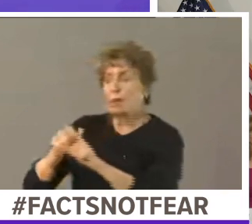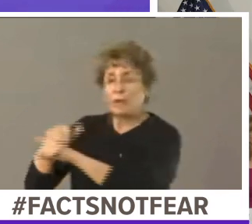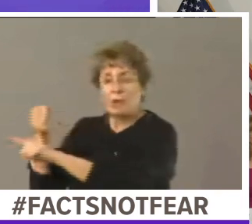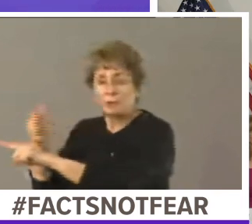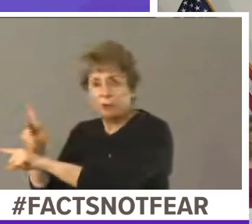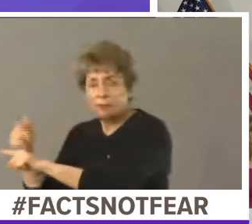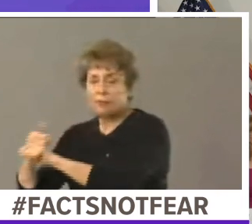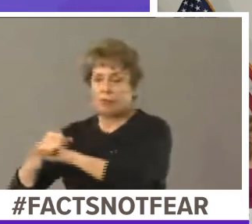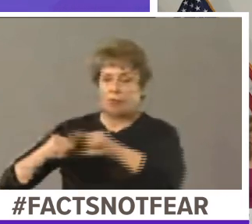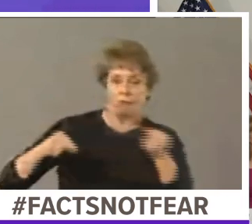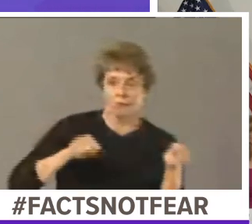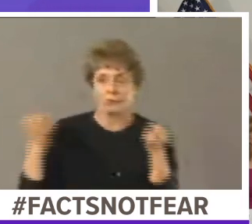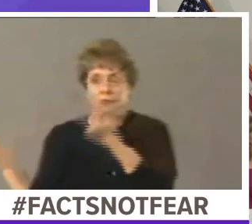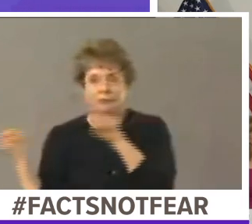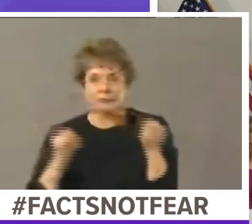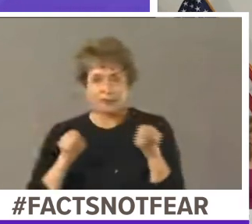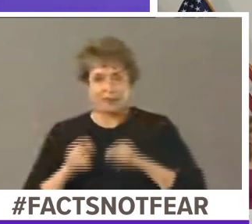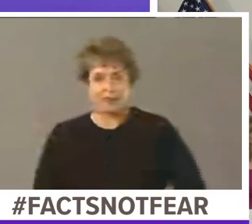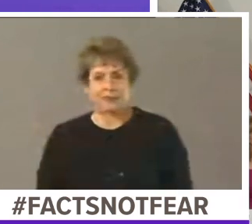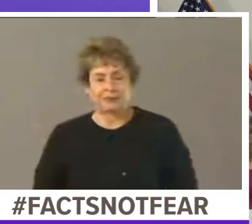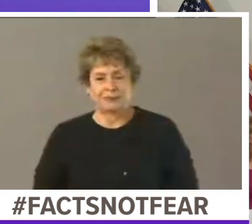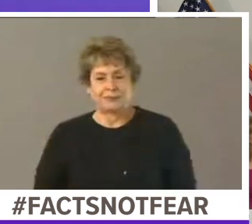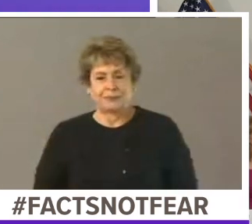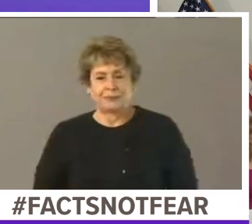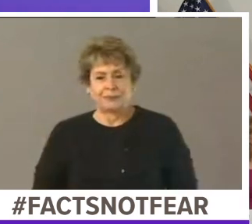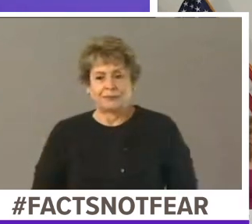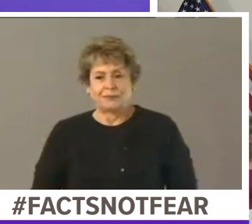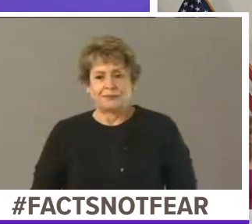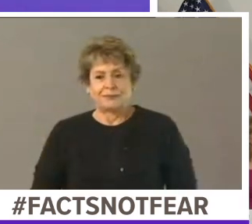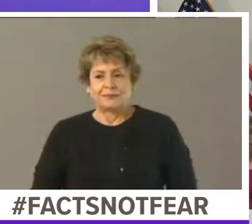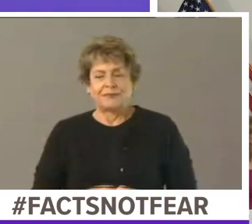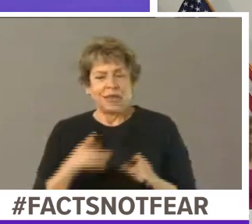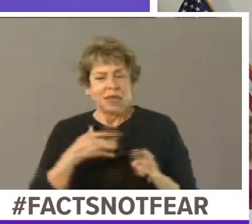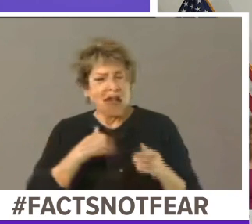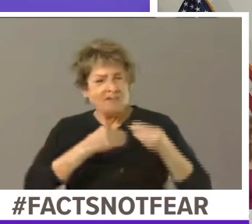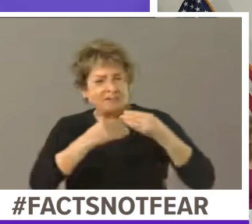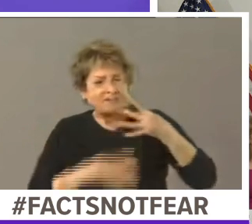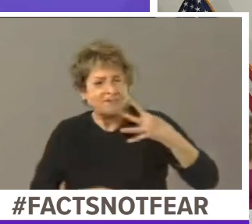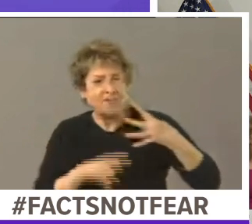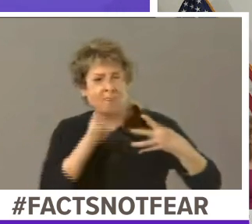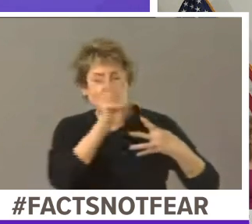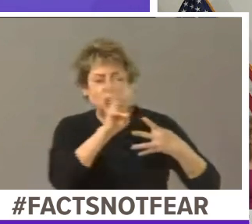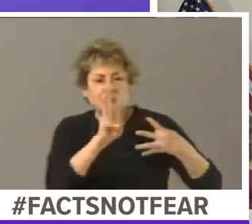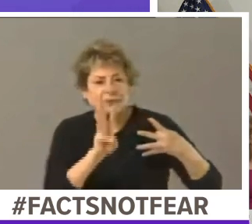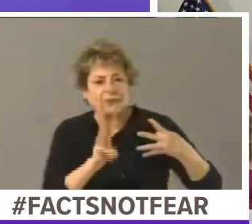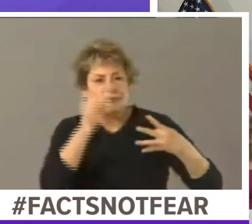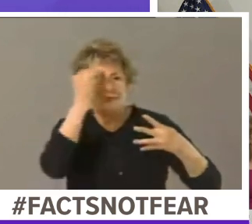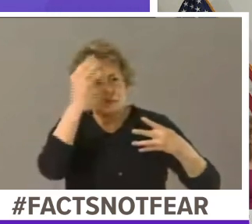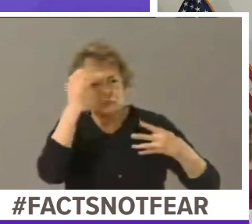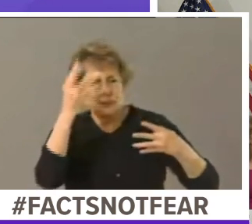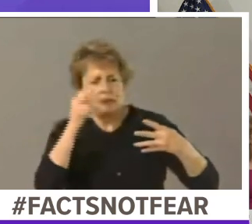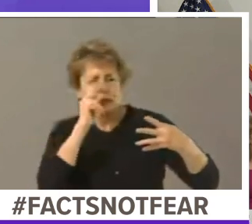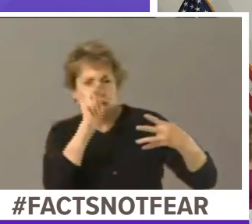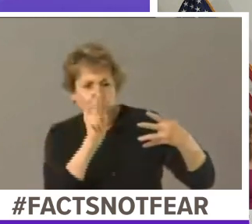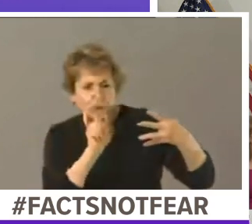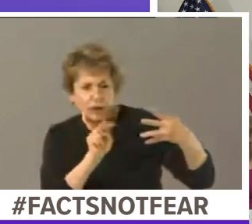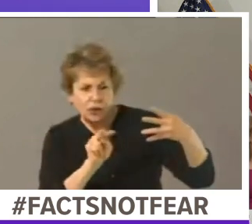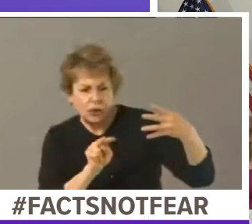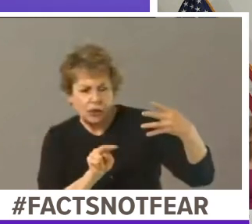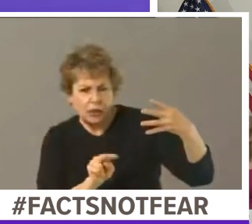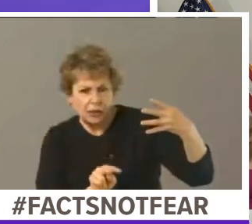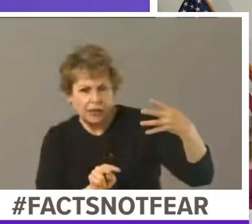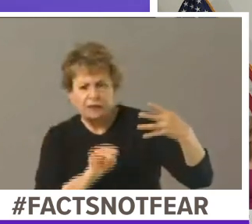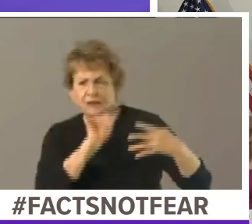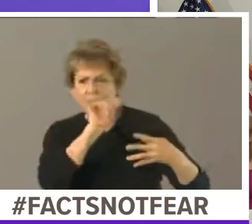the Texas Health website or California Health website, you'd find similar charts,